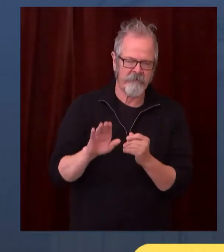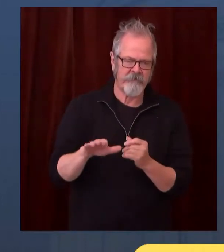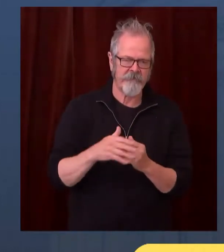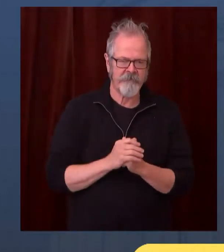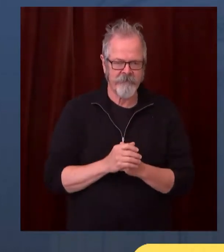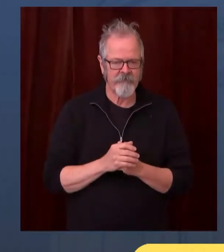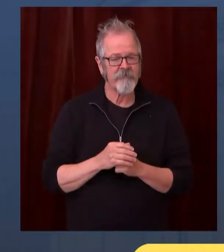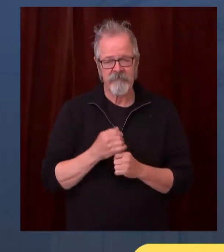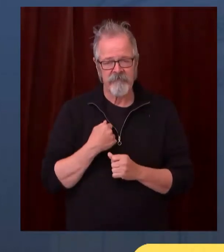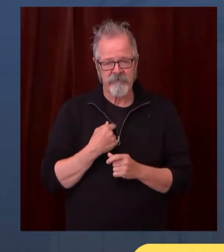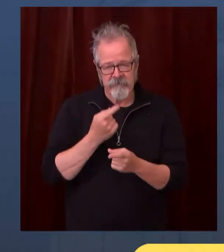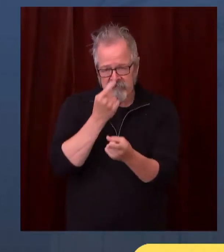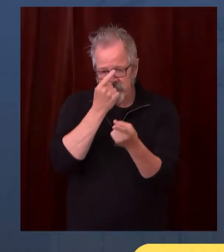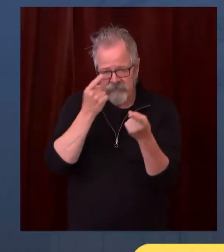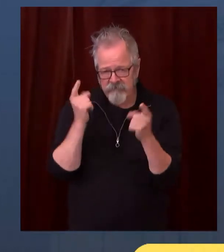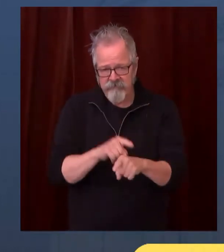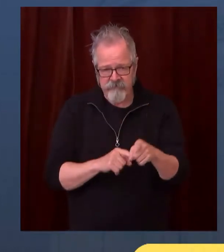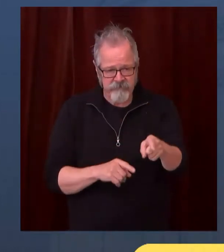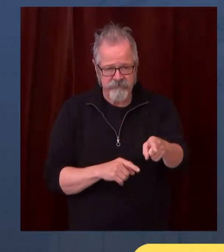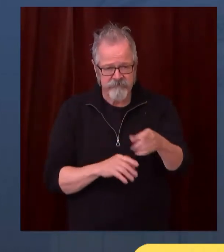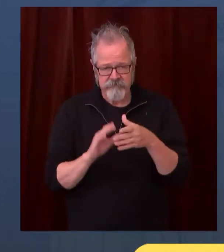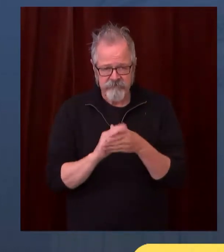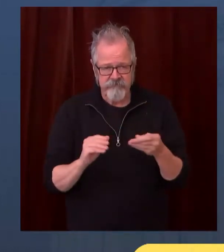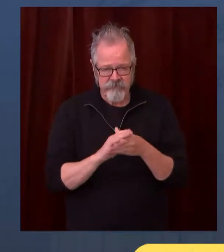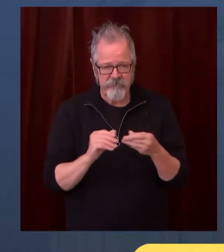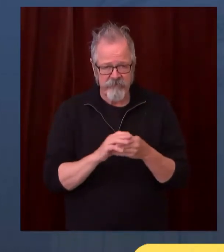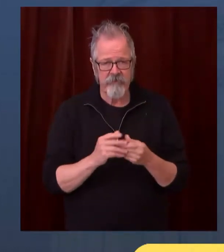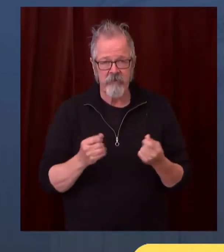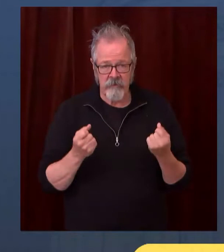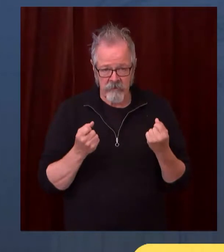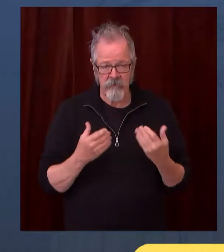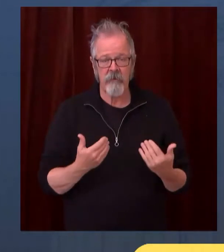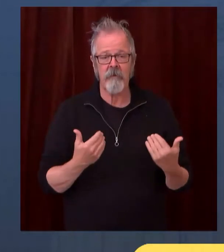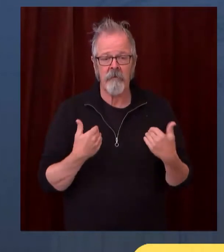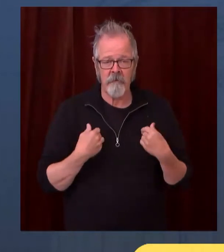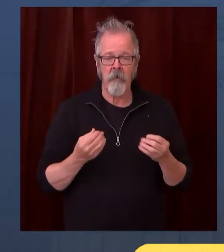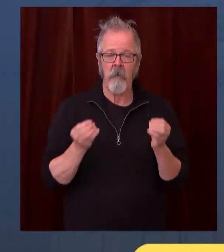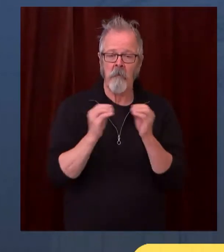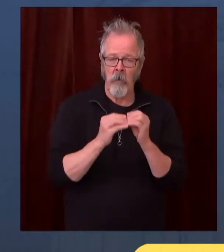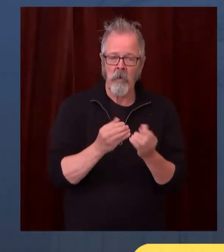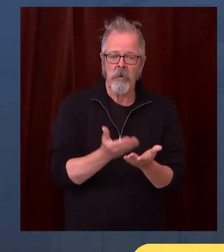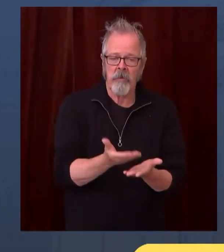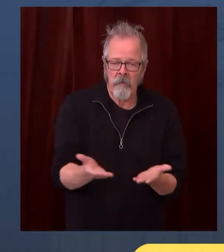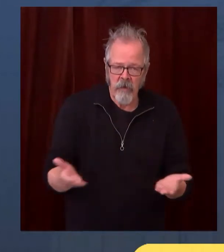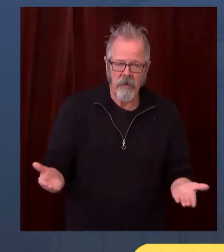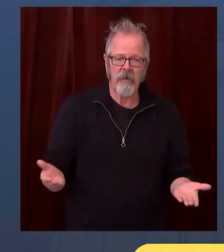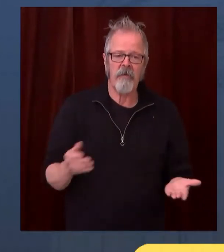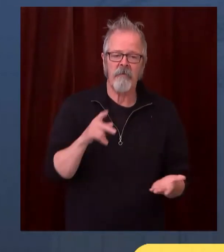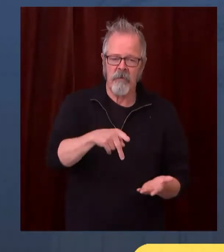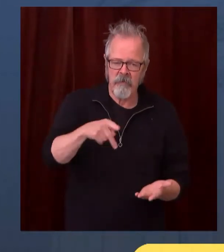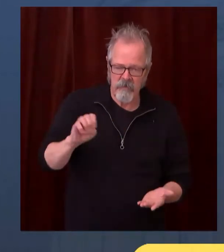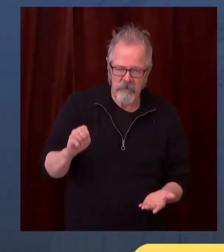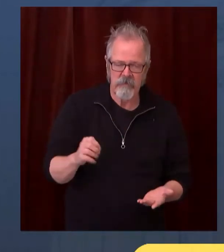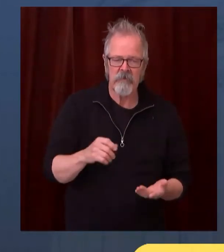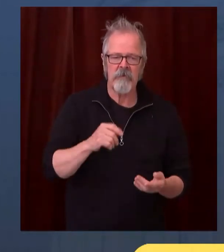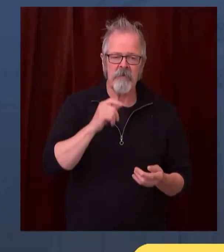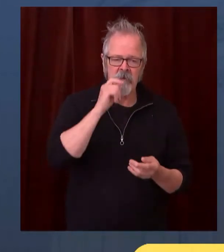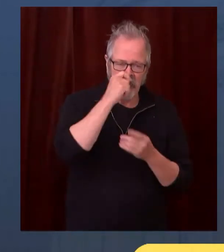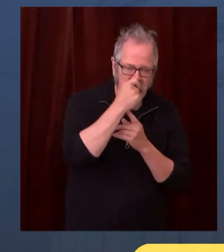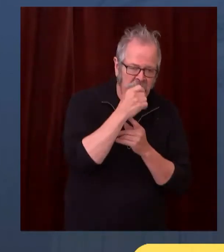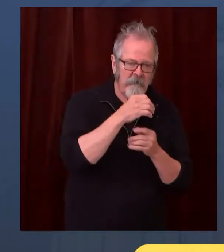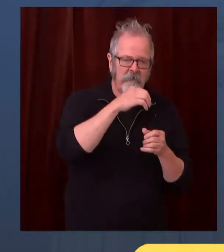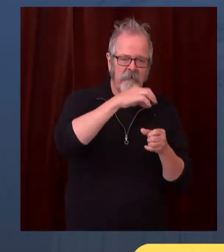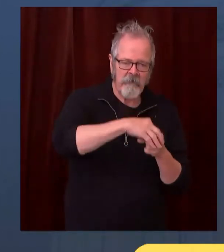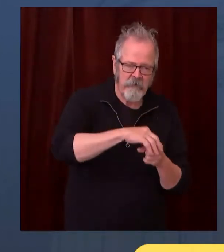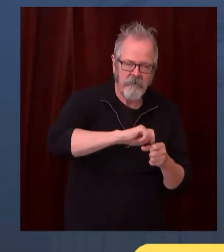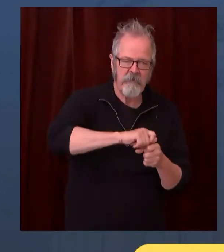some supplies from the federal government. We've gotten most of our supplies in state here through the Department of Health and